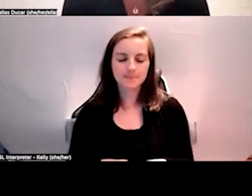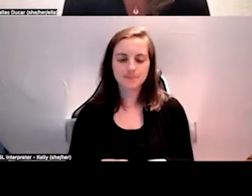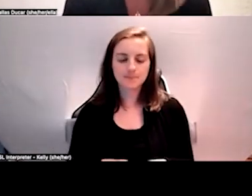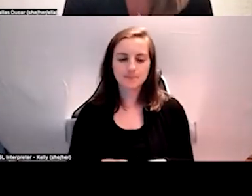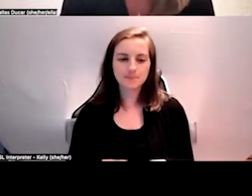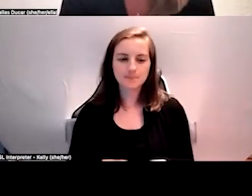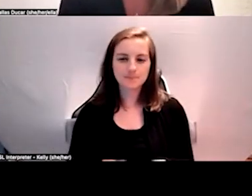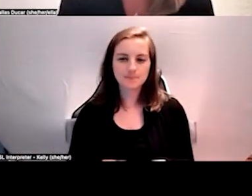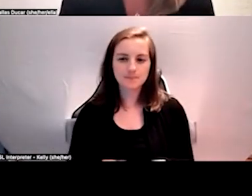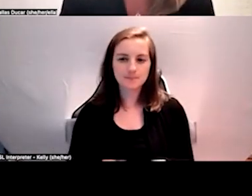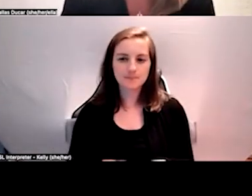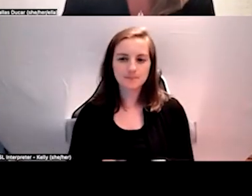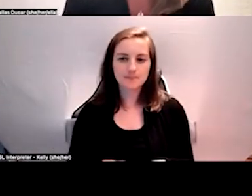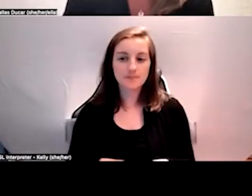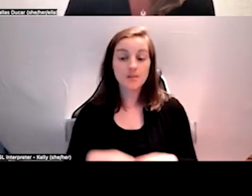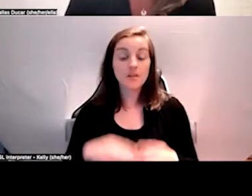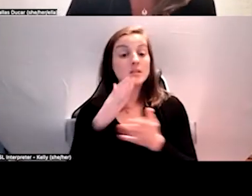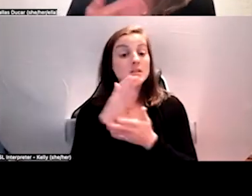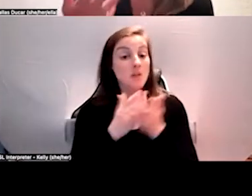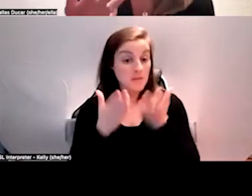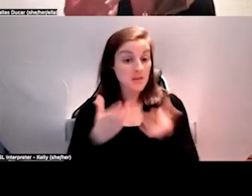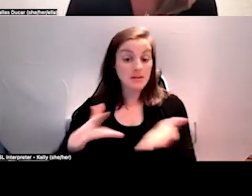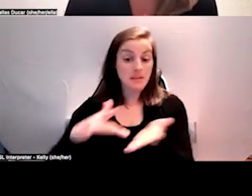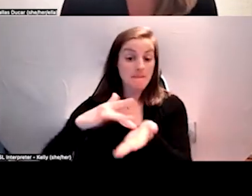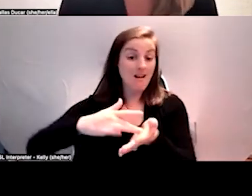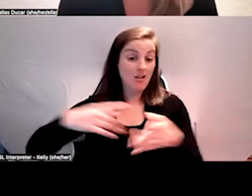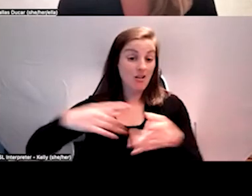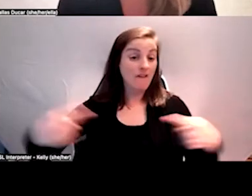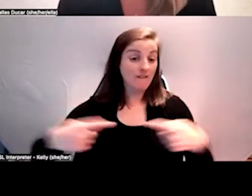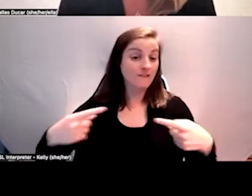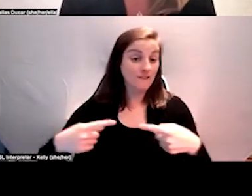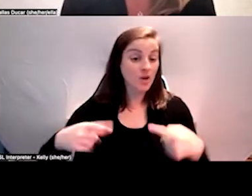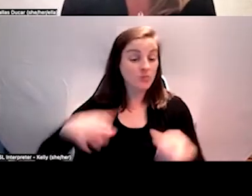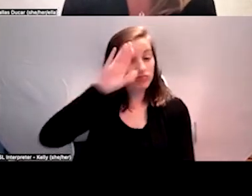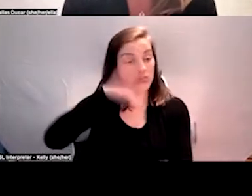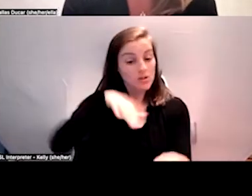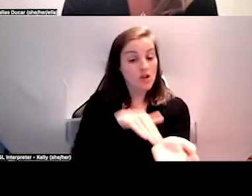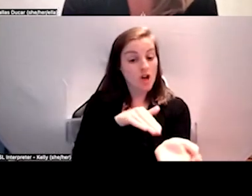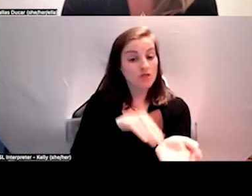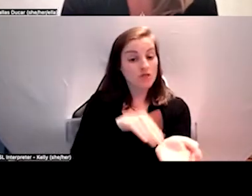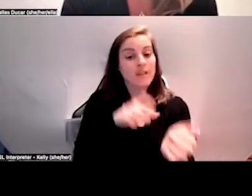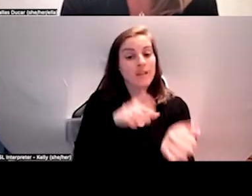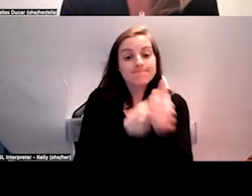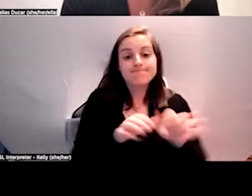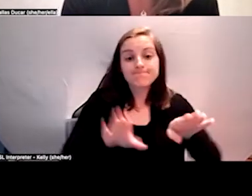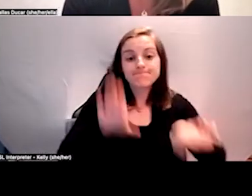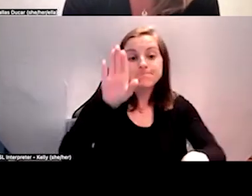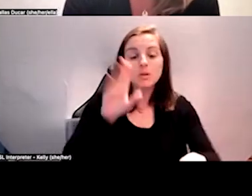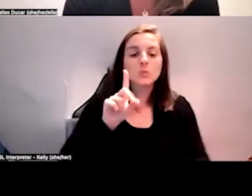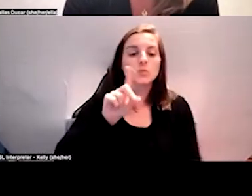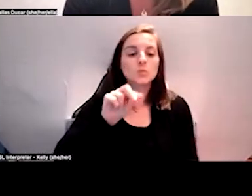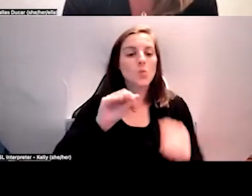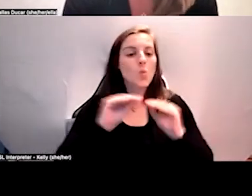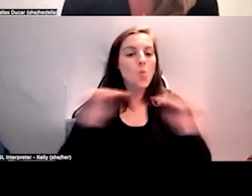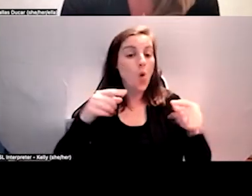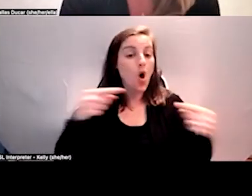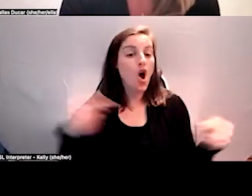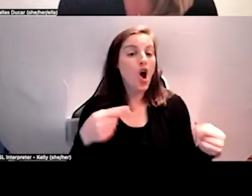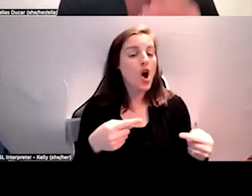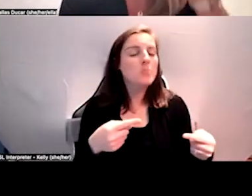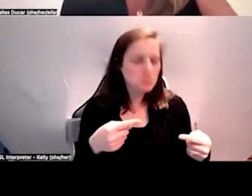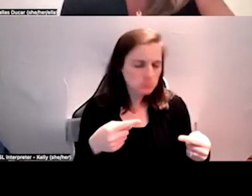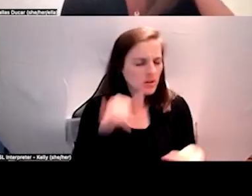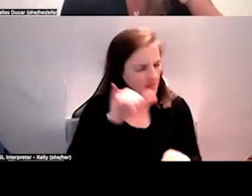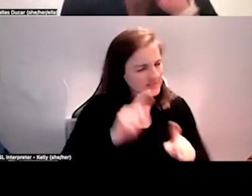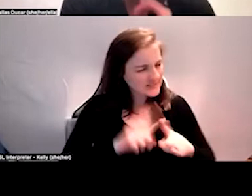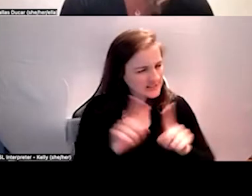medically harmful, and that might go against the oath to do no harm. So that's a little different. But if it's not doing any